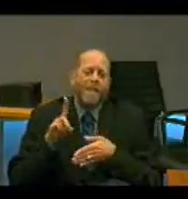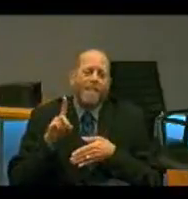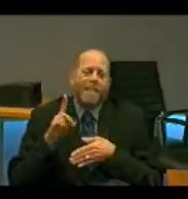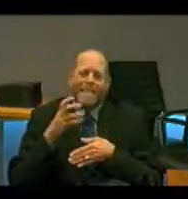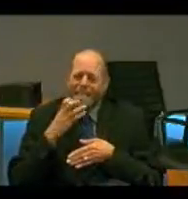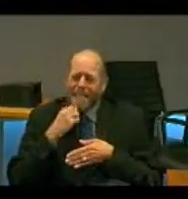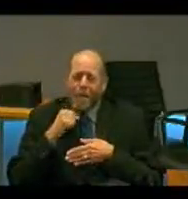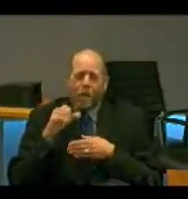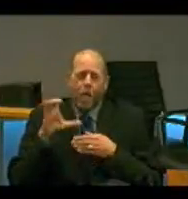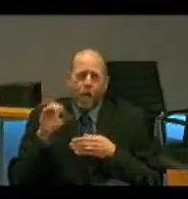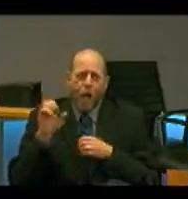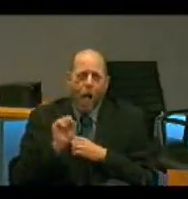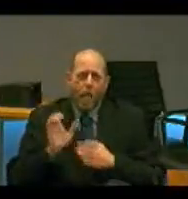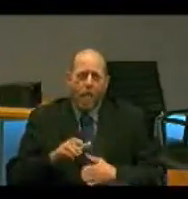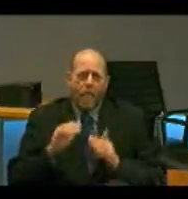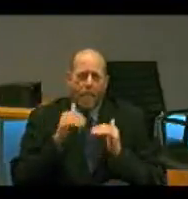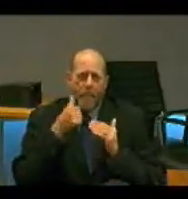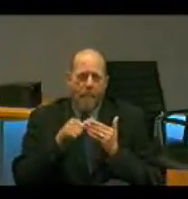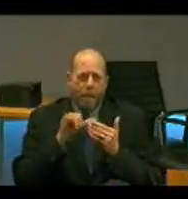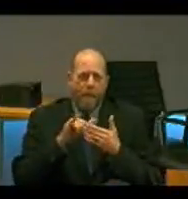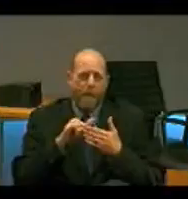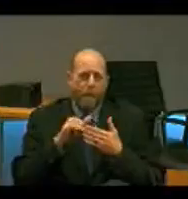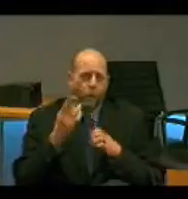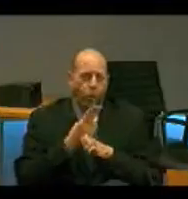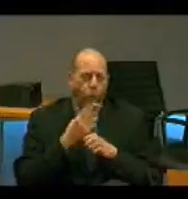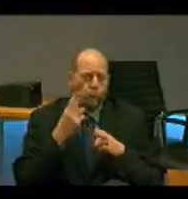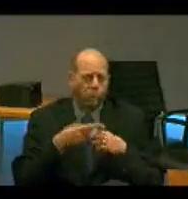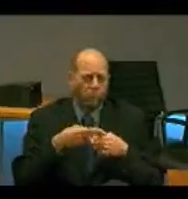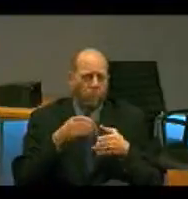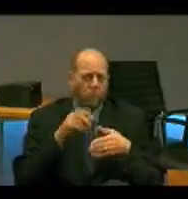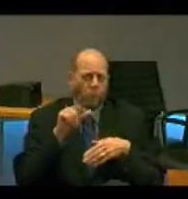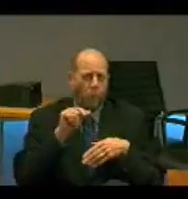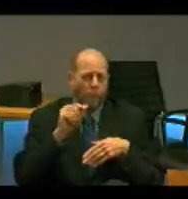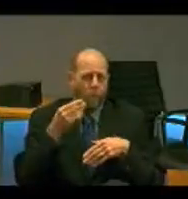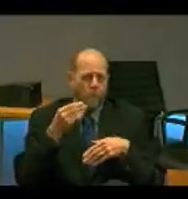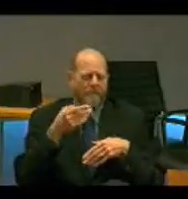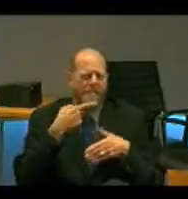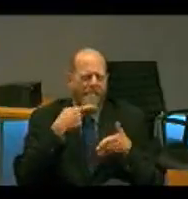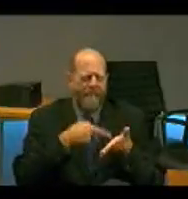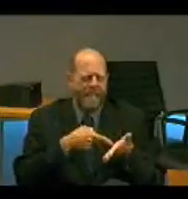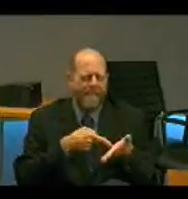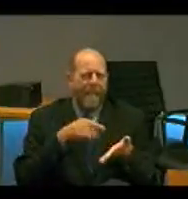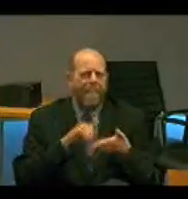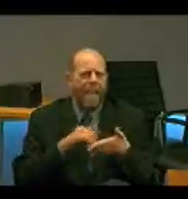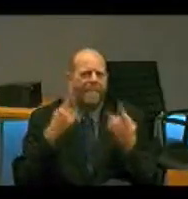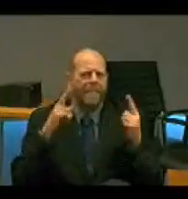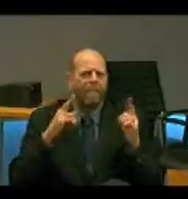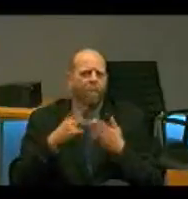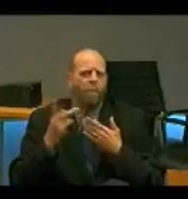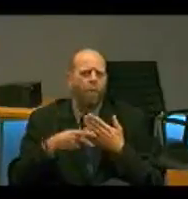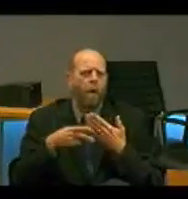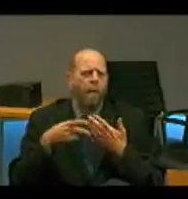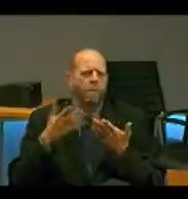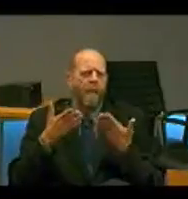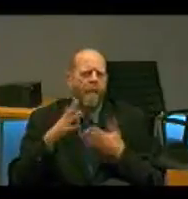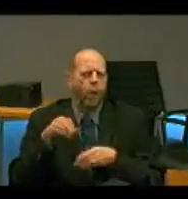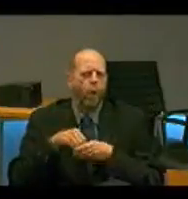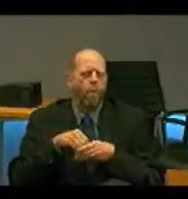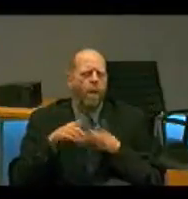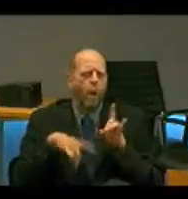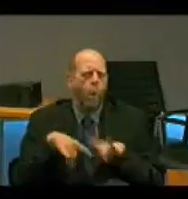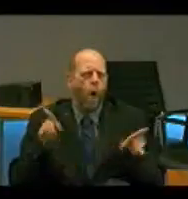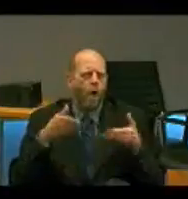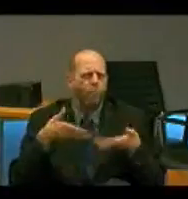was referenced from 2014. And it says that successful programs may incorporate a